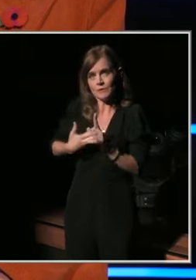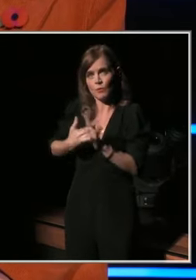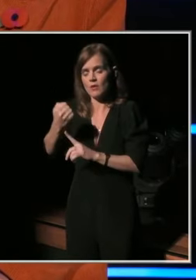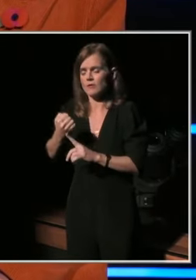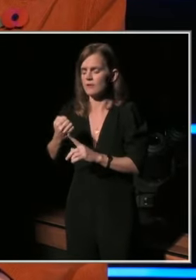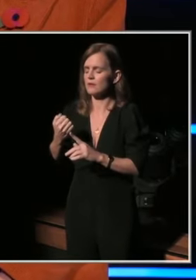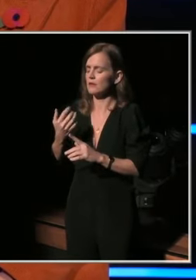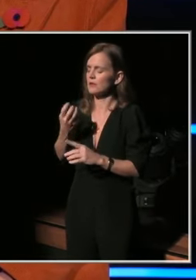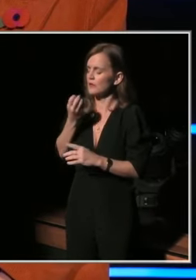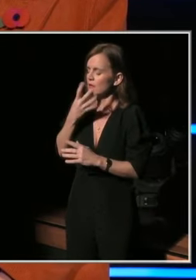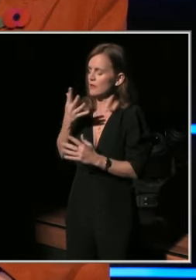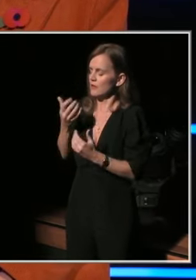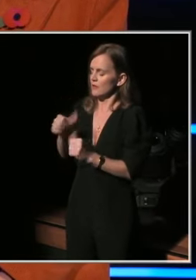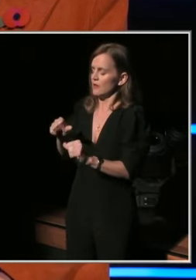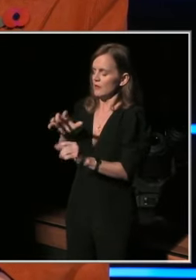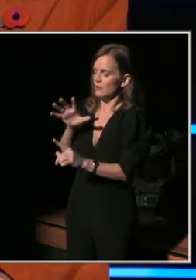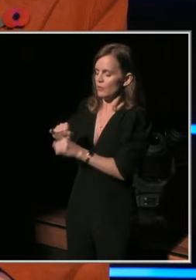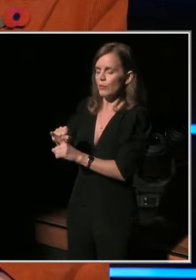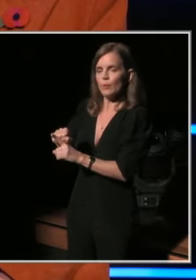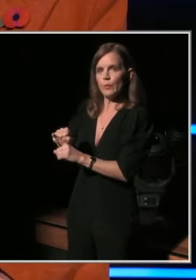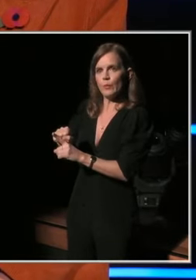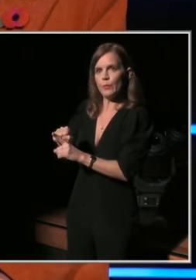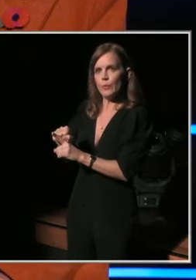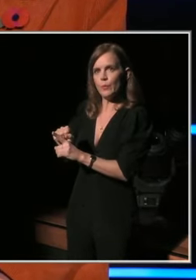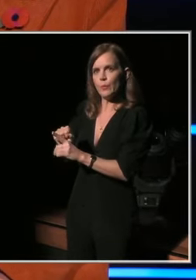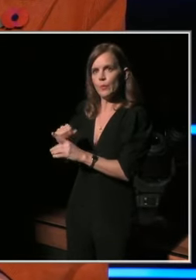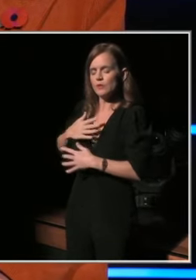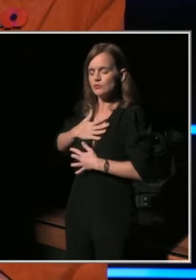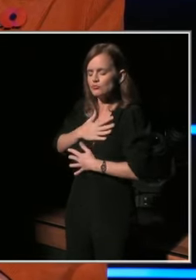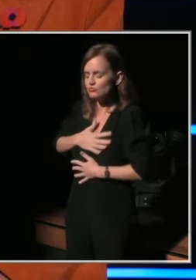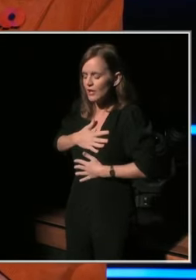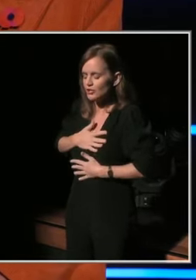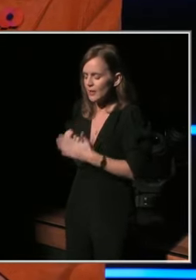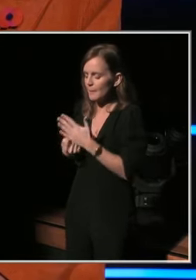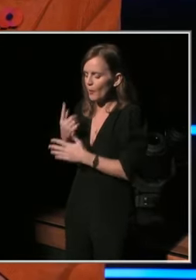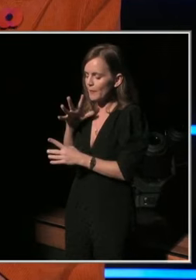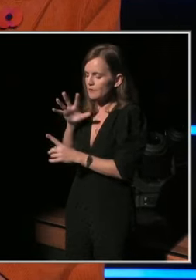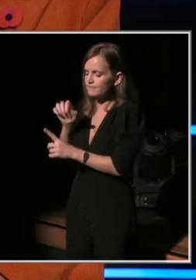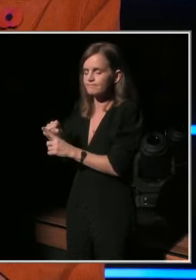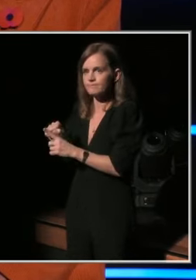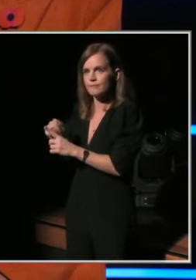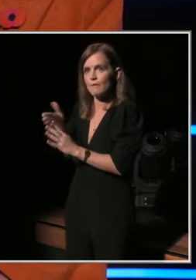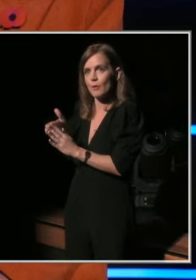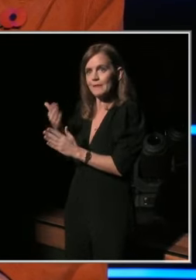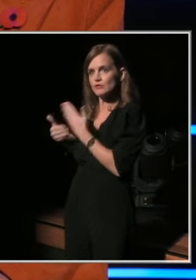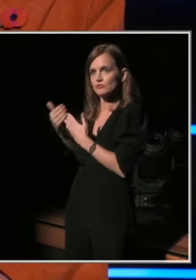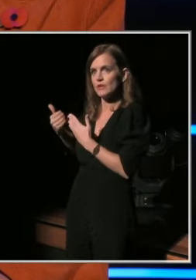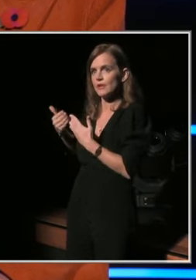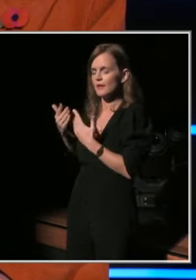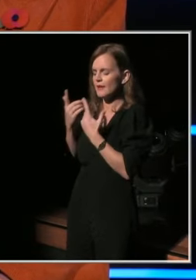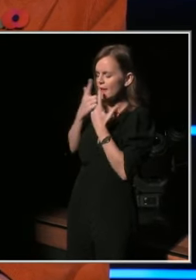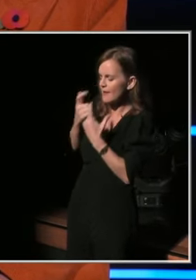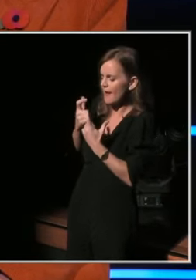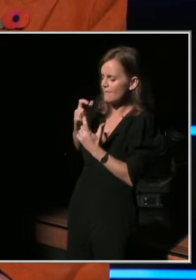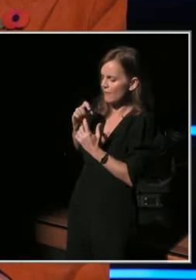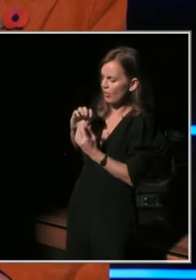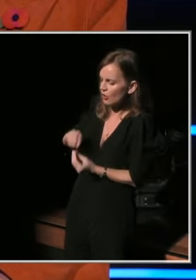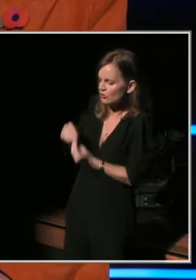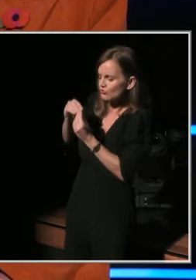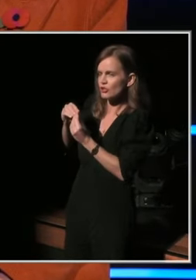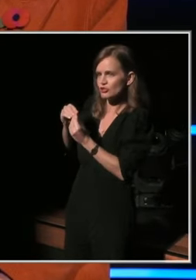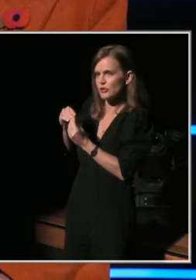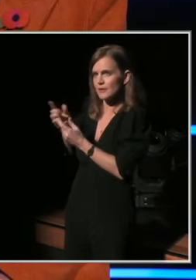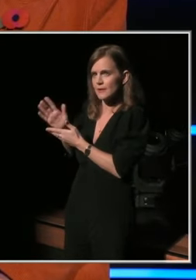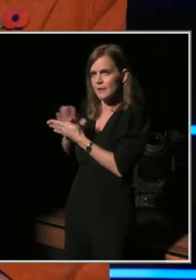this tragic moment in our history. The quality of the filmmaking and its careful construction brought